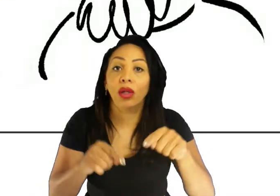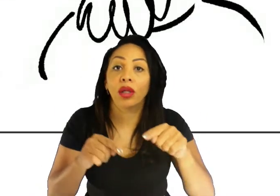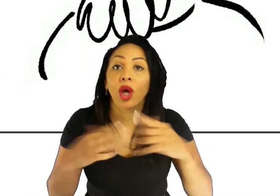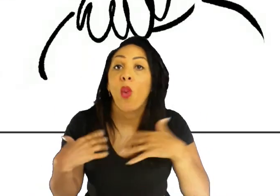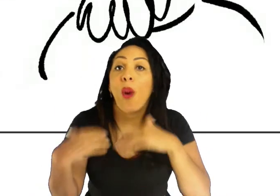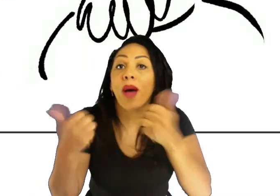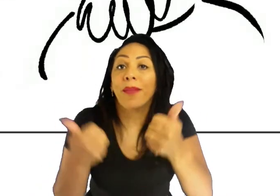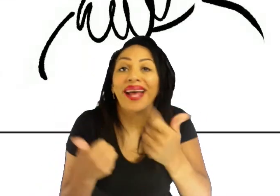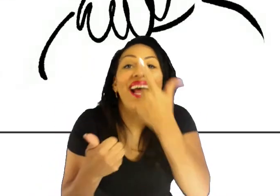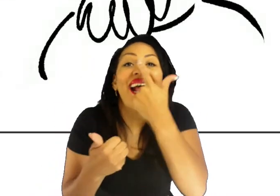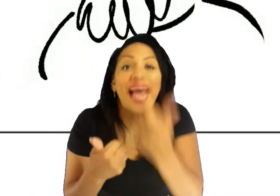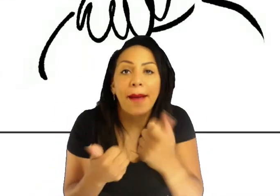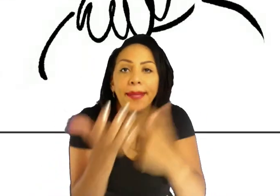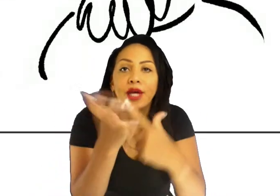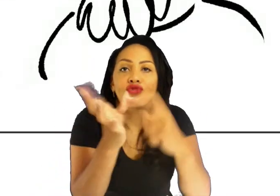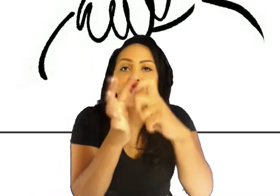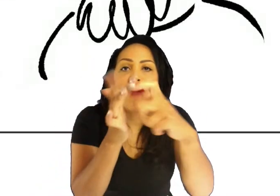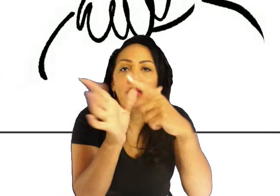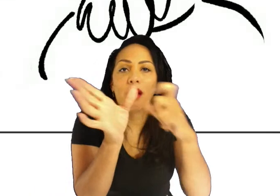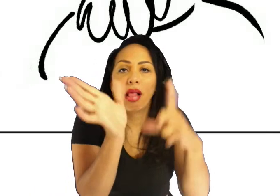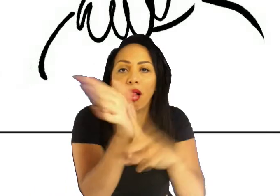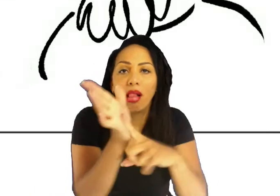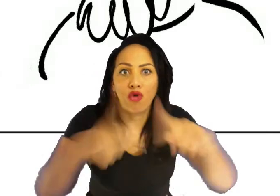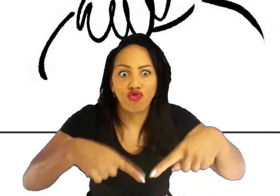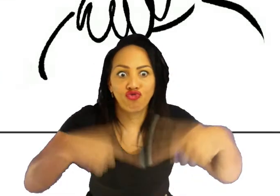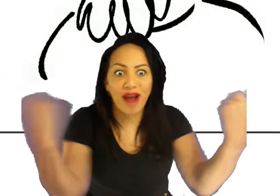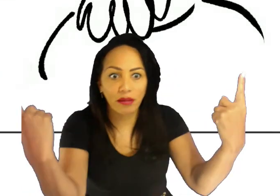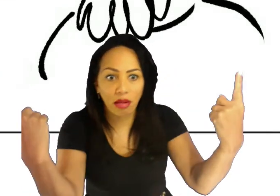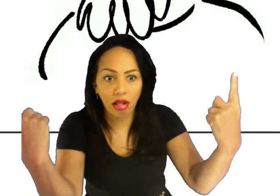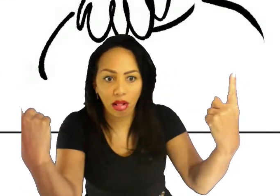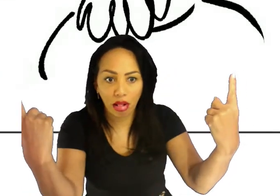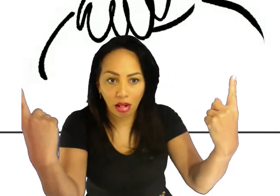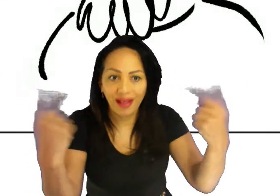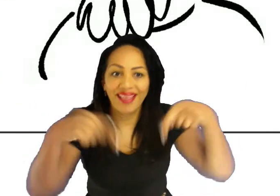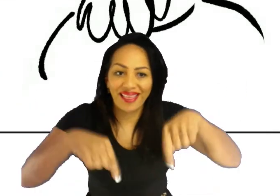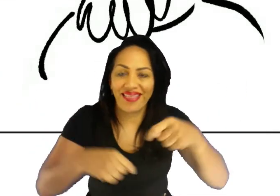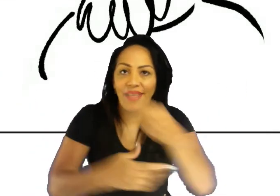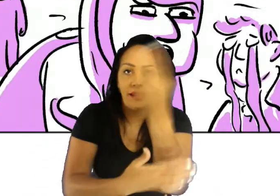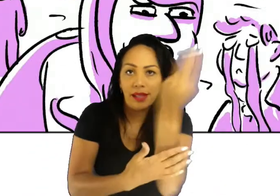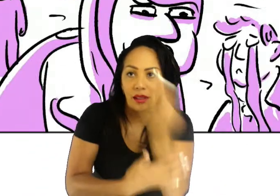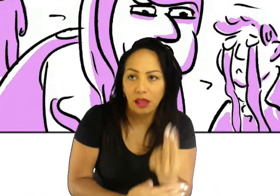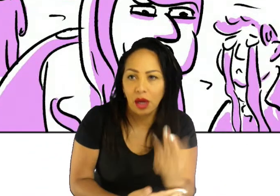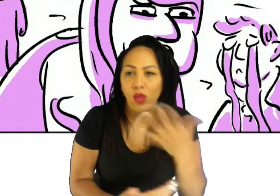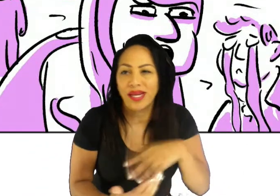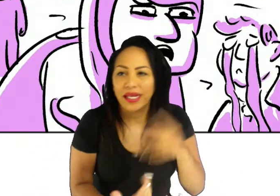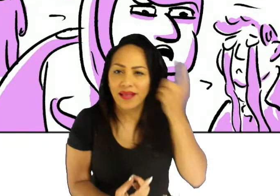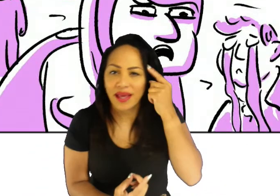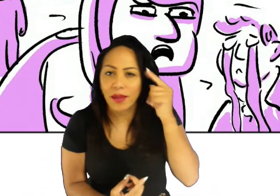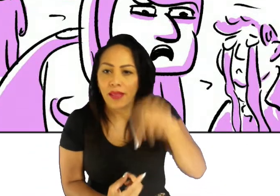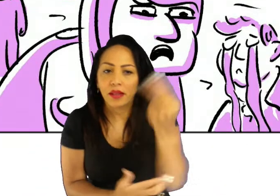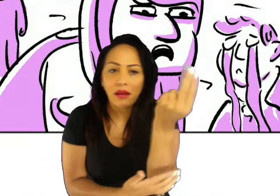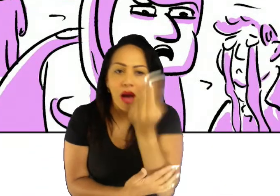should look at the well-being landscape in arts and culture.